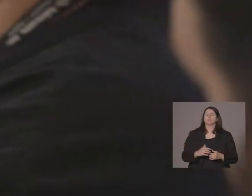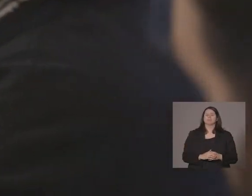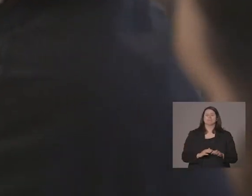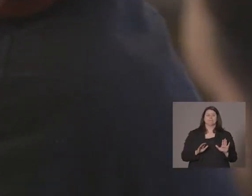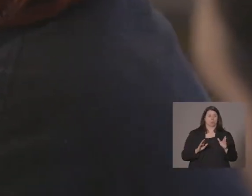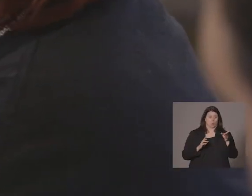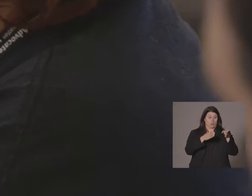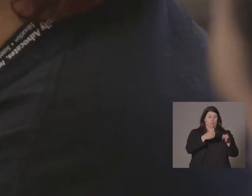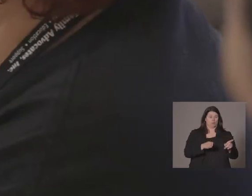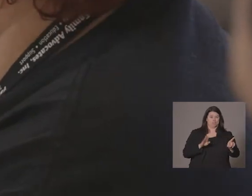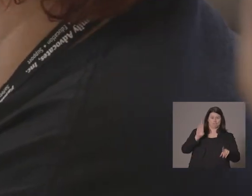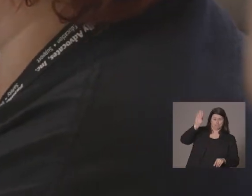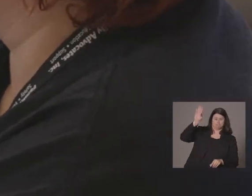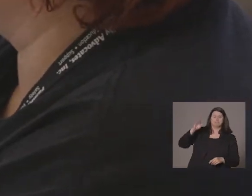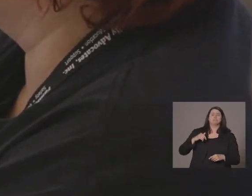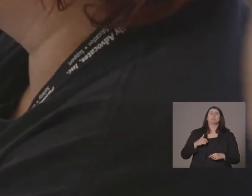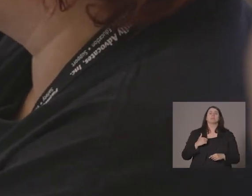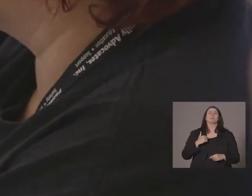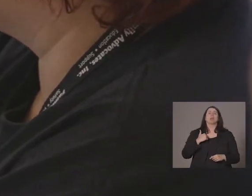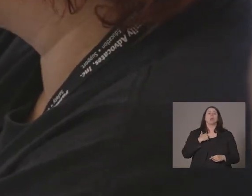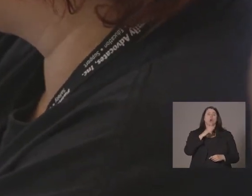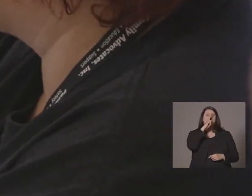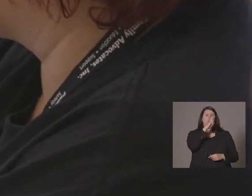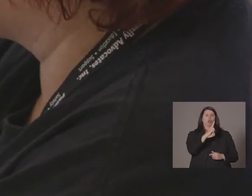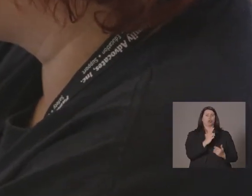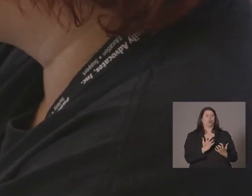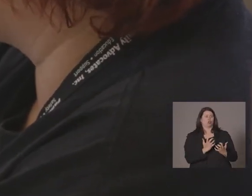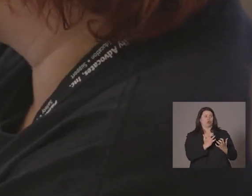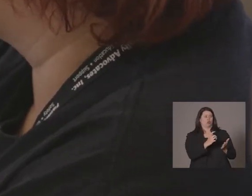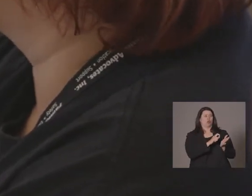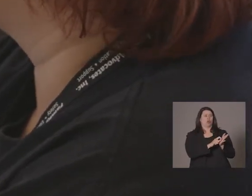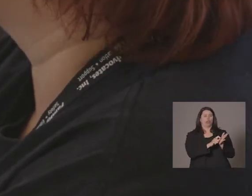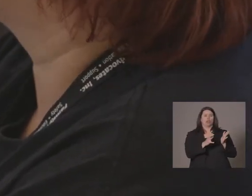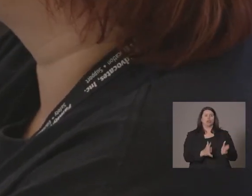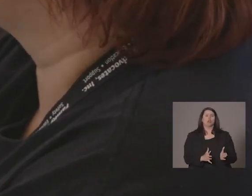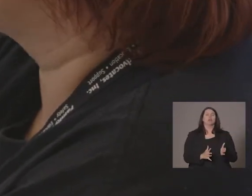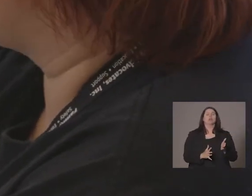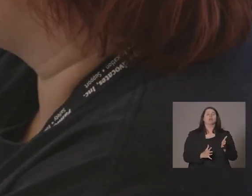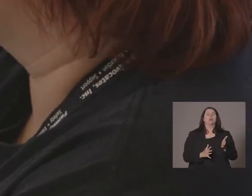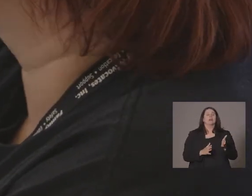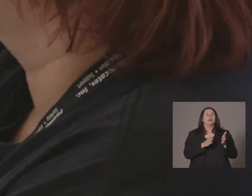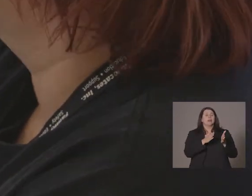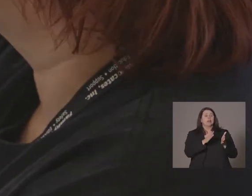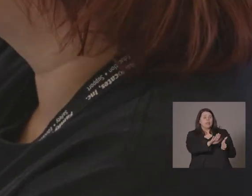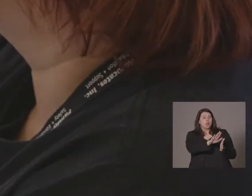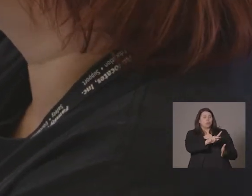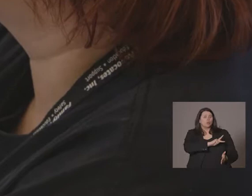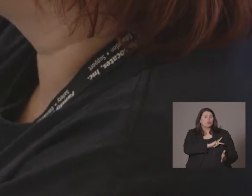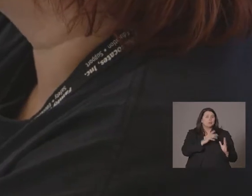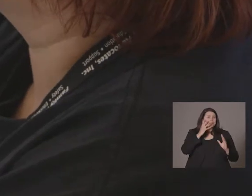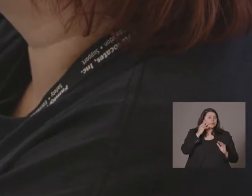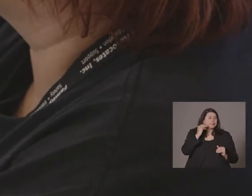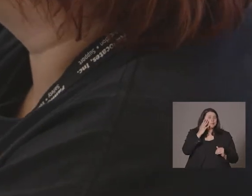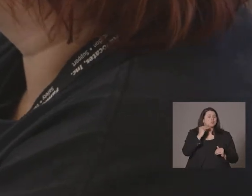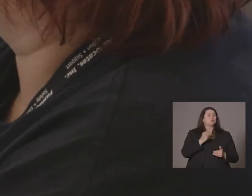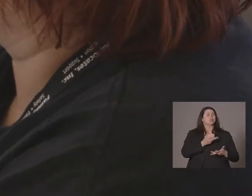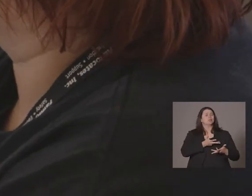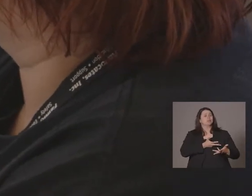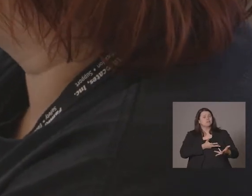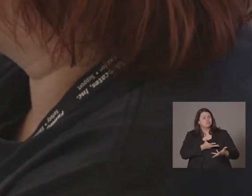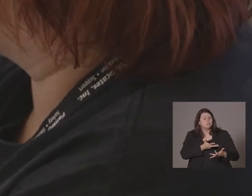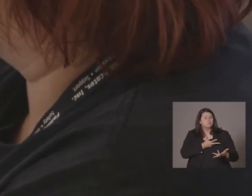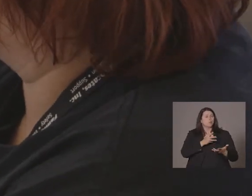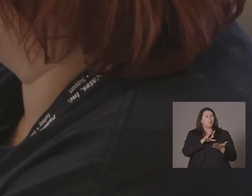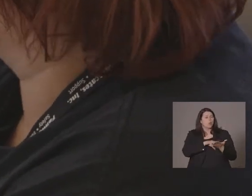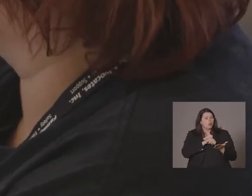the author would be if you picked up something or learned something from somebody's personal experience, that you can share what you've learned or